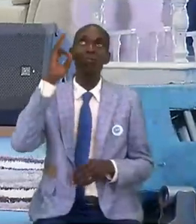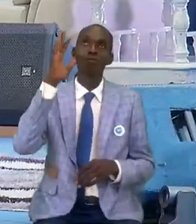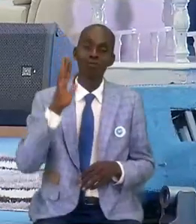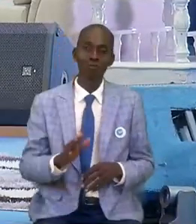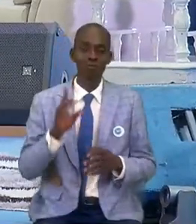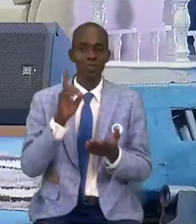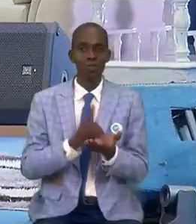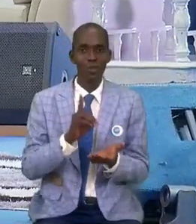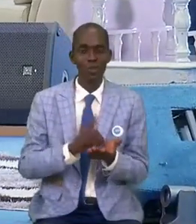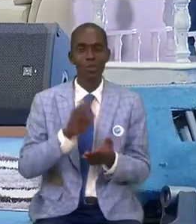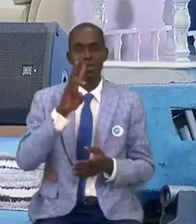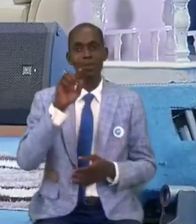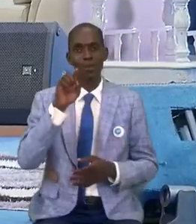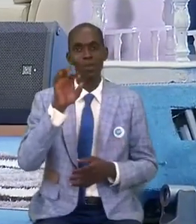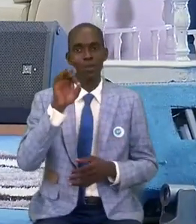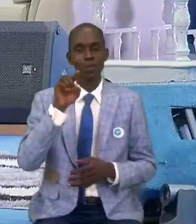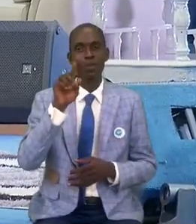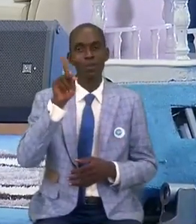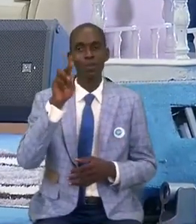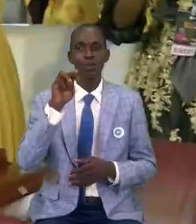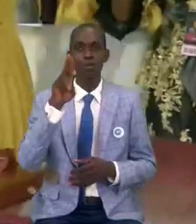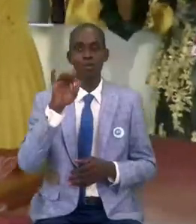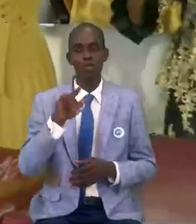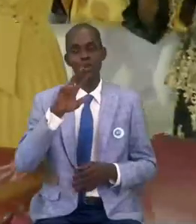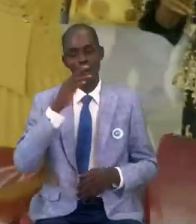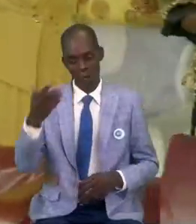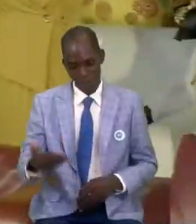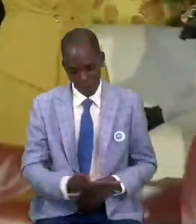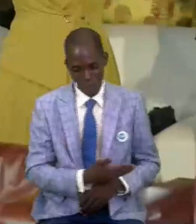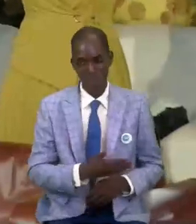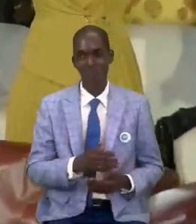you. Praise the Lord.